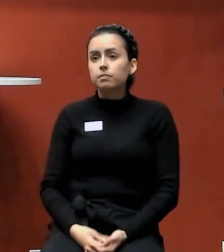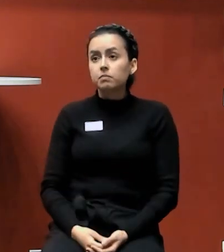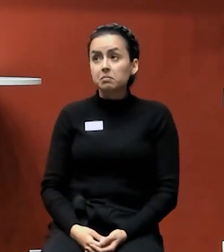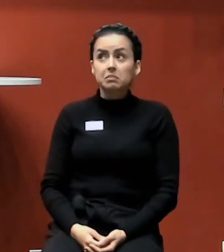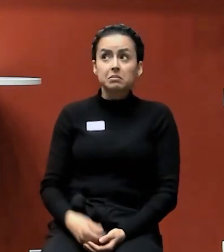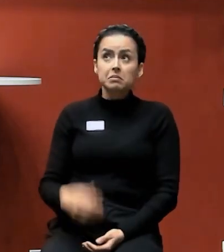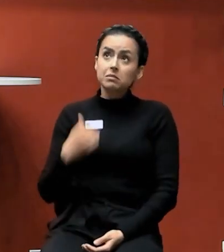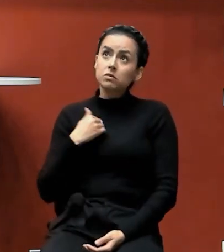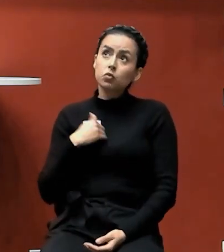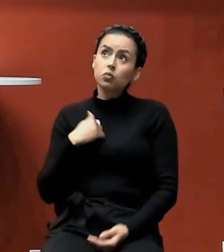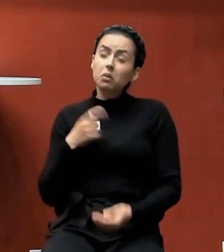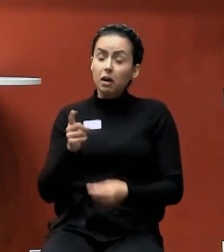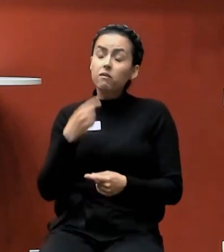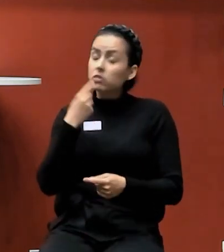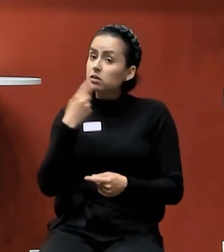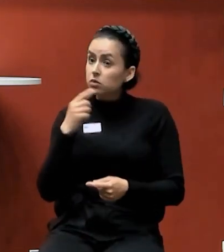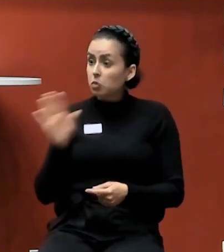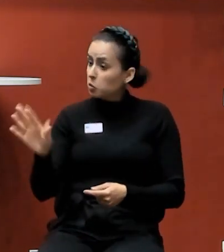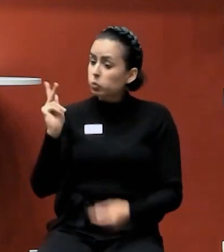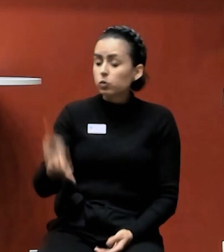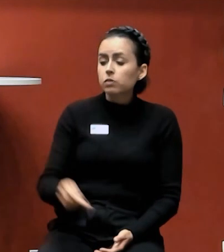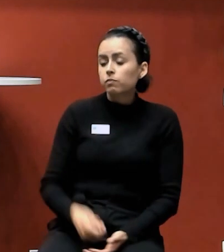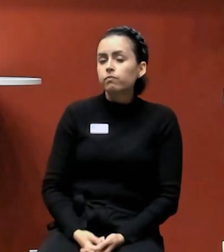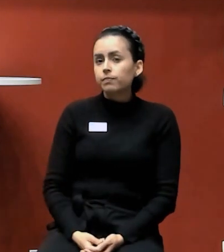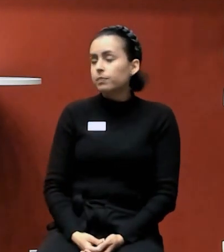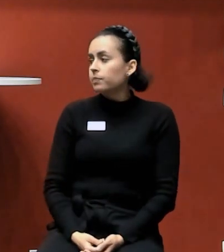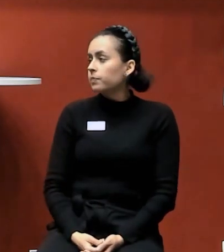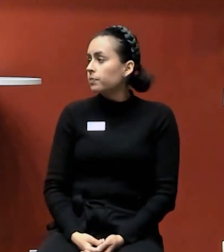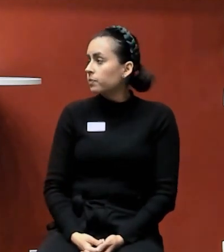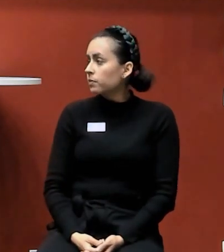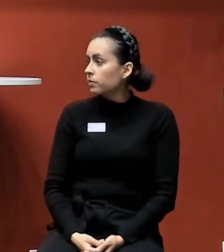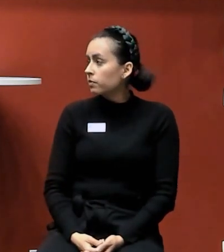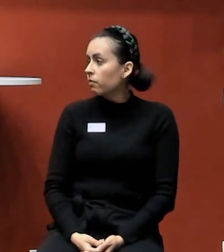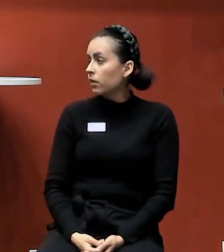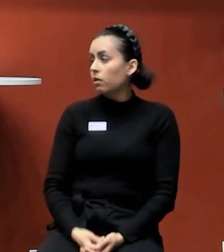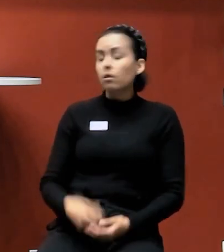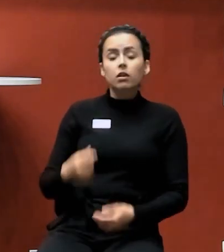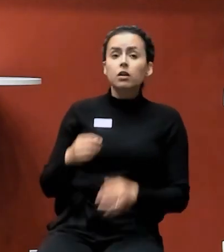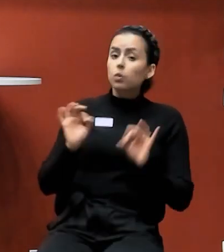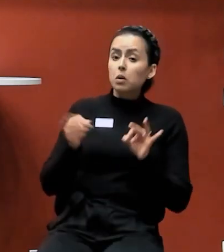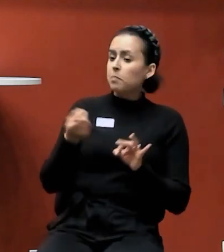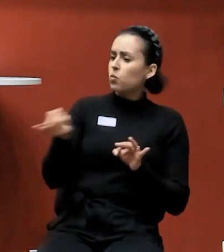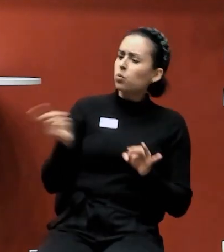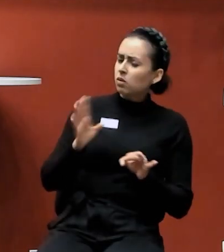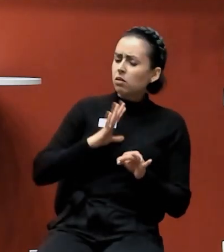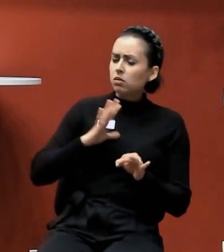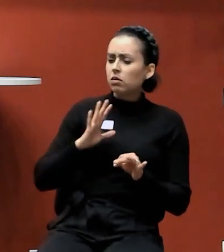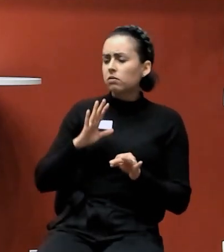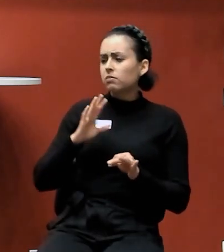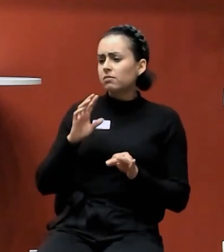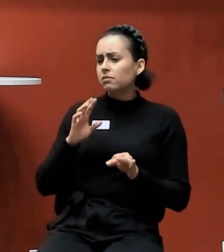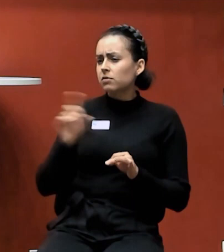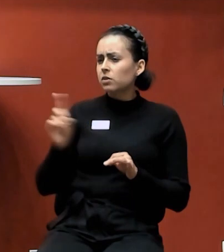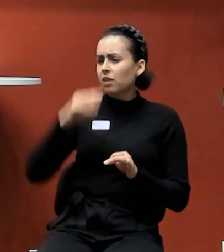Has that answered you somehow? Yes, absolutely. Anyone else? Any personal thinking where you are right now? What